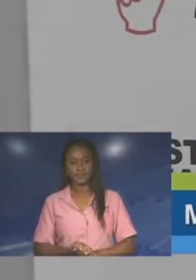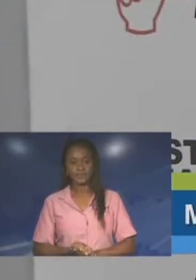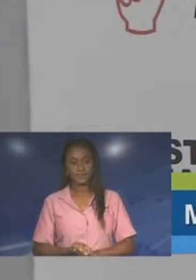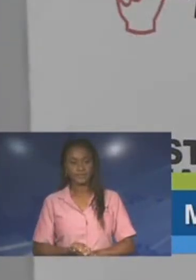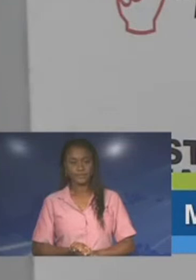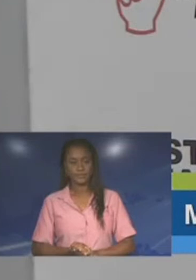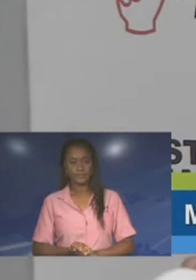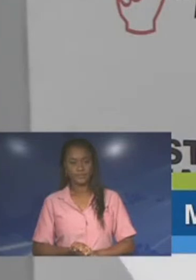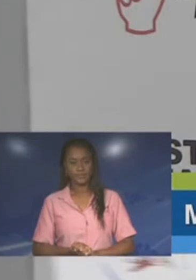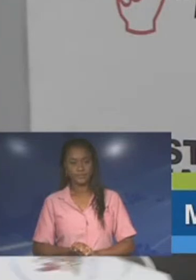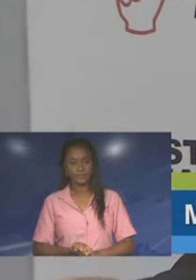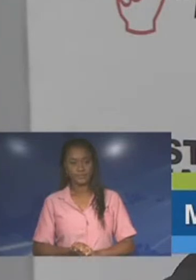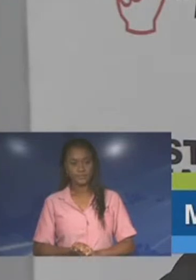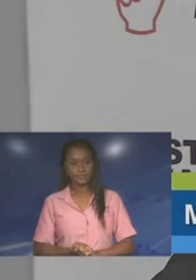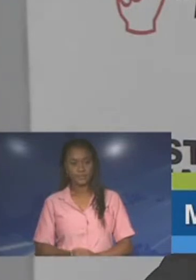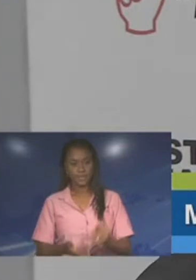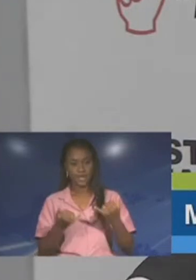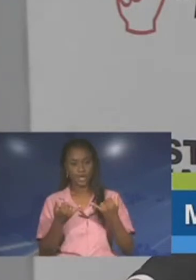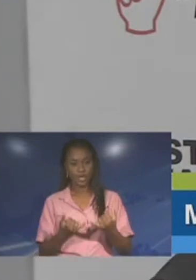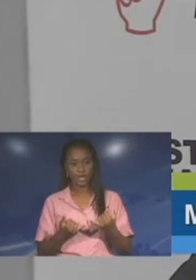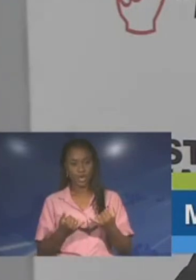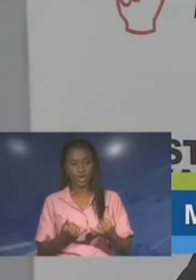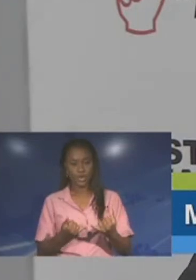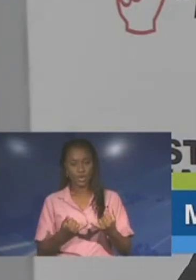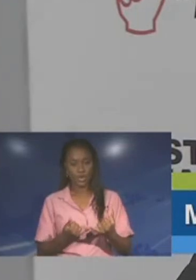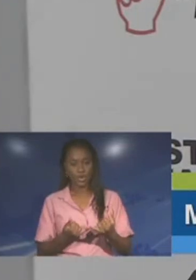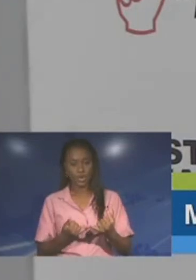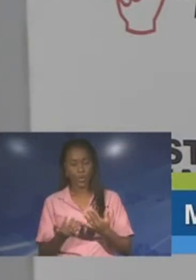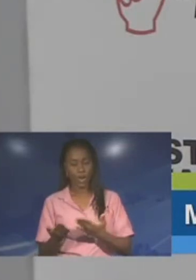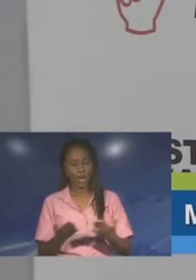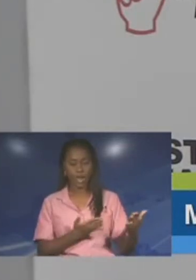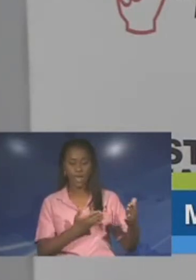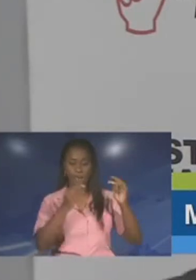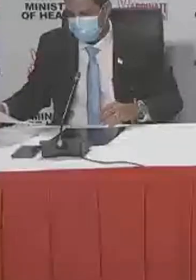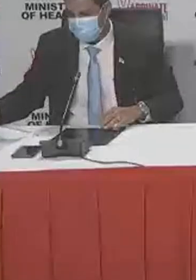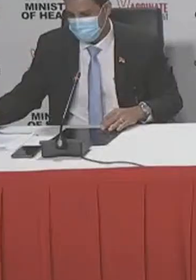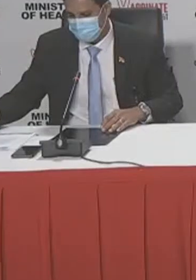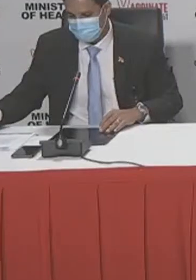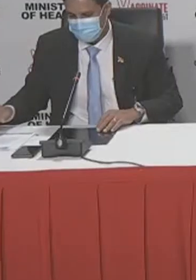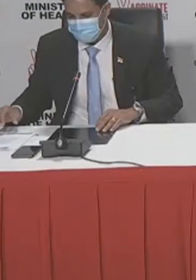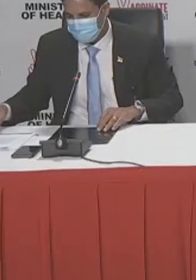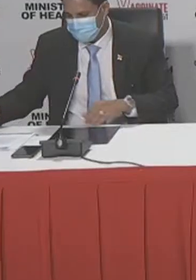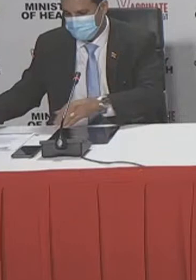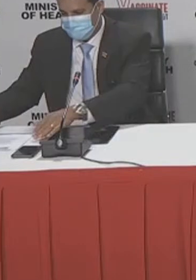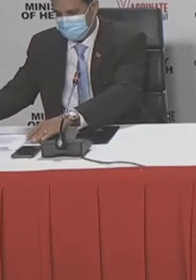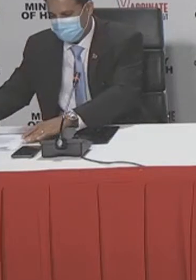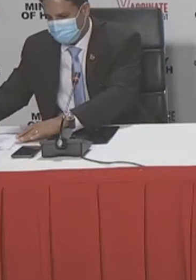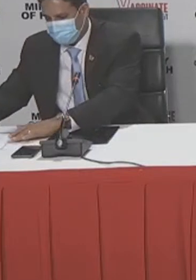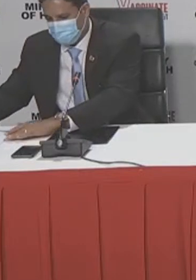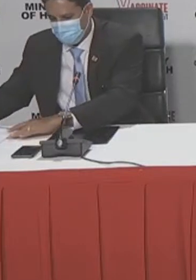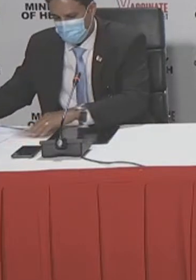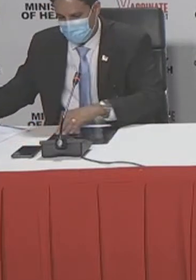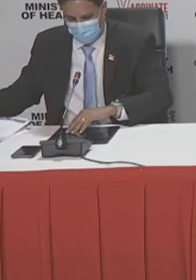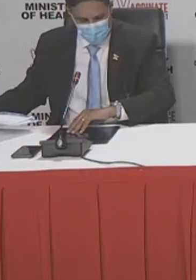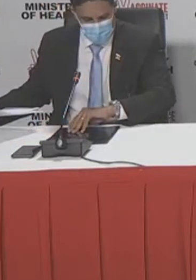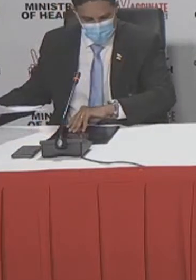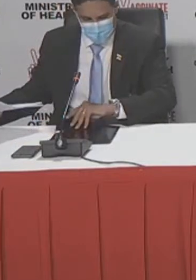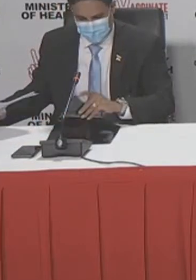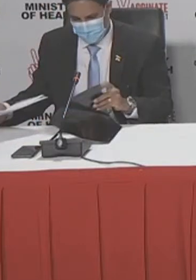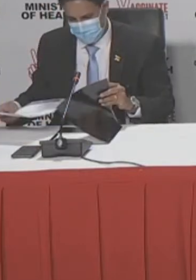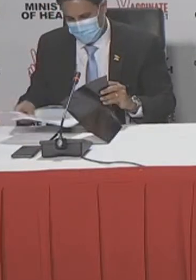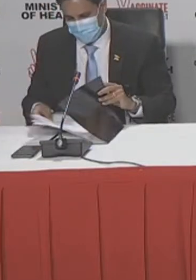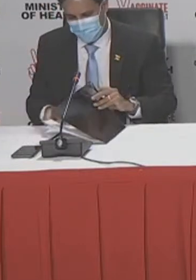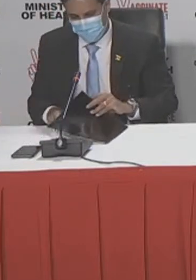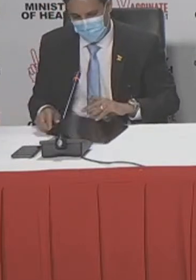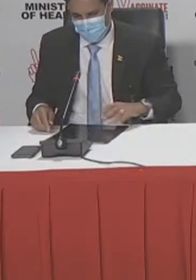CMO. We now hand you over to the Honorable Minister of Health, who will present the latest vaccination figures and an